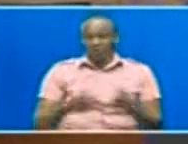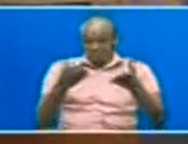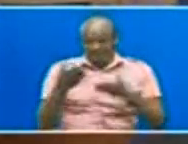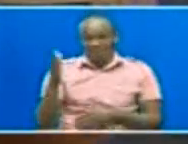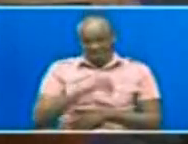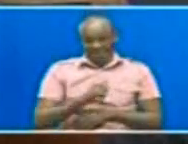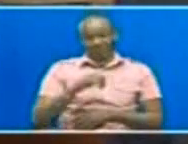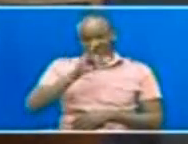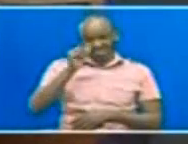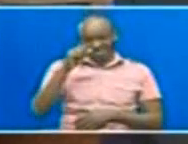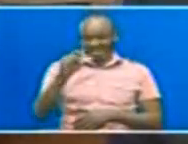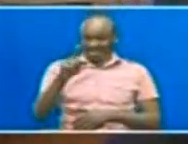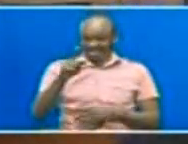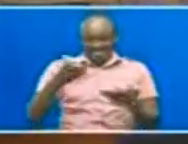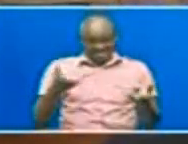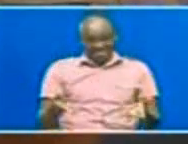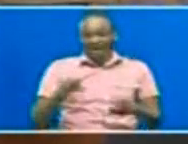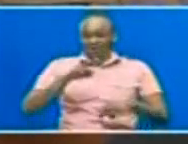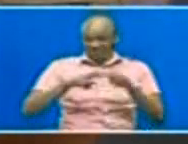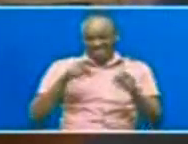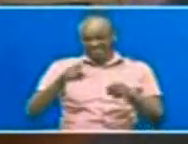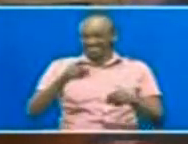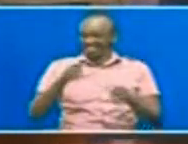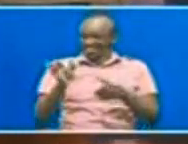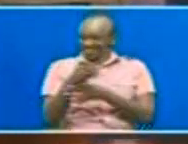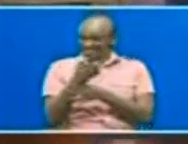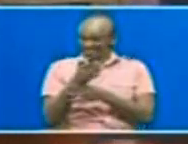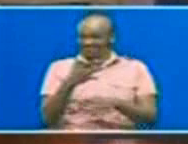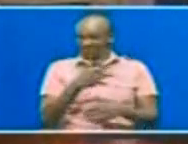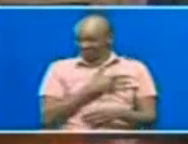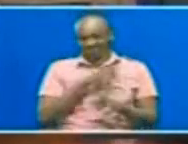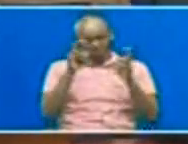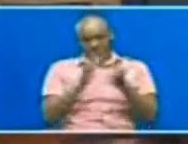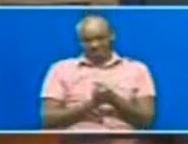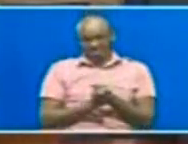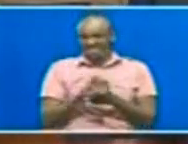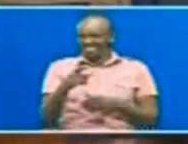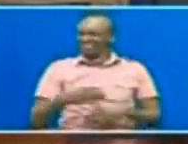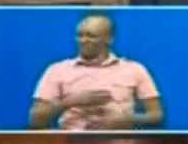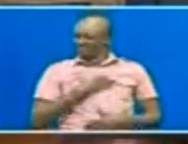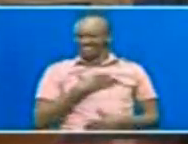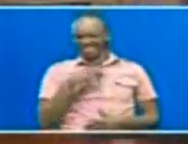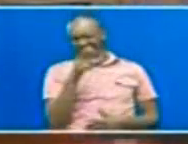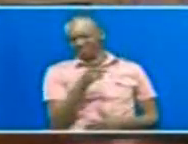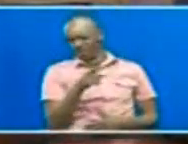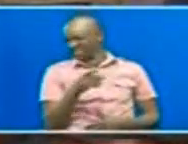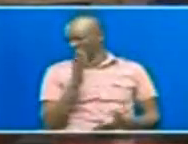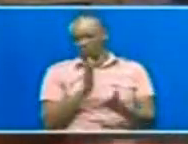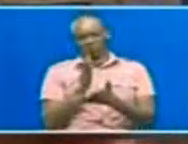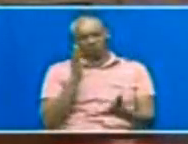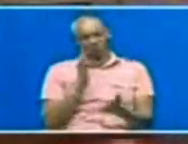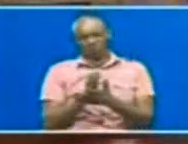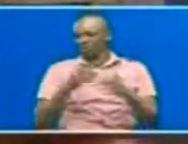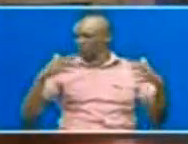welcome back to Jeff Koinange live on this Inspiration Thursday. What a guest we have with us today. This is definitely an oh